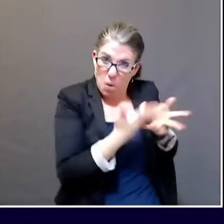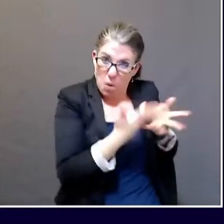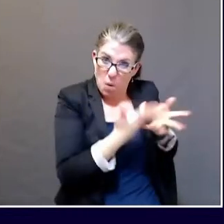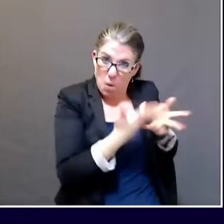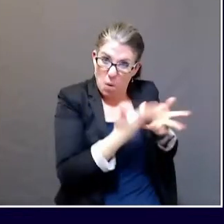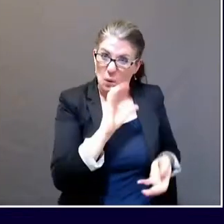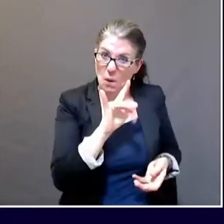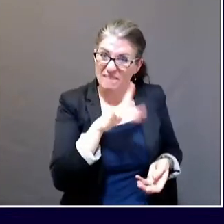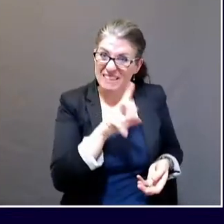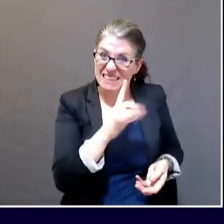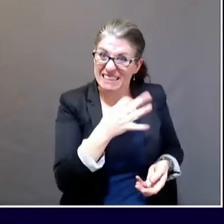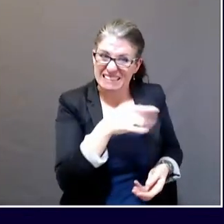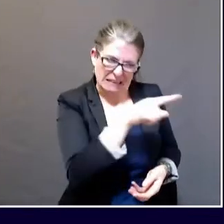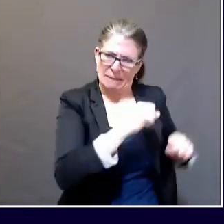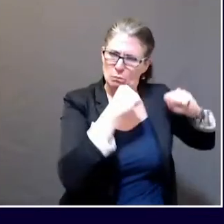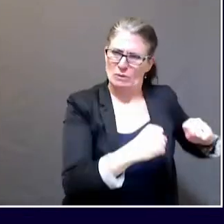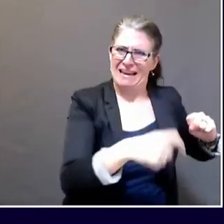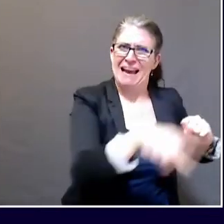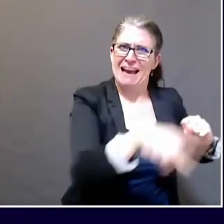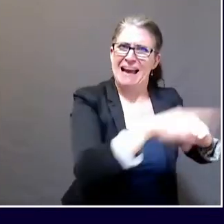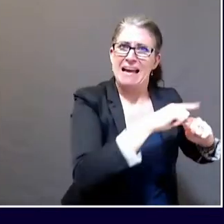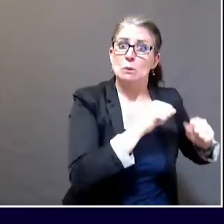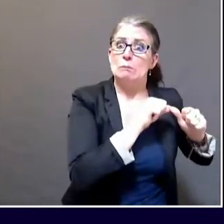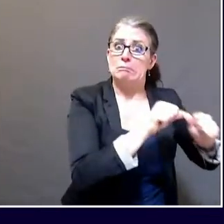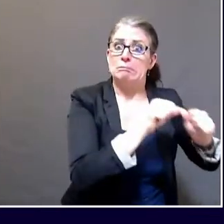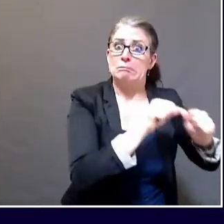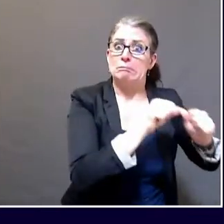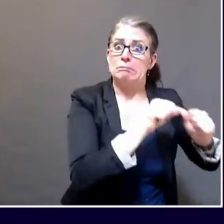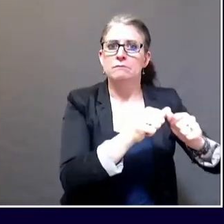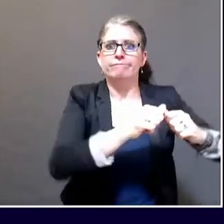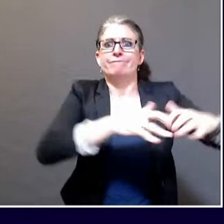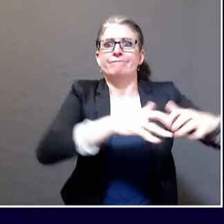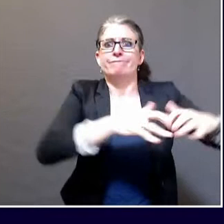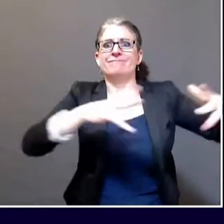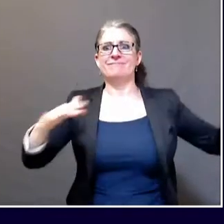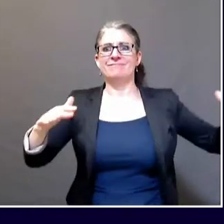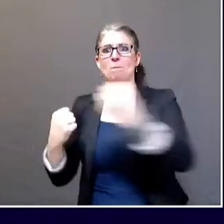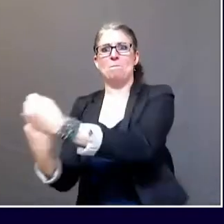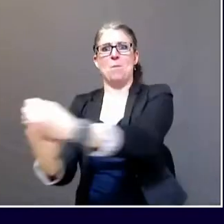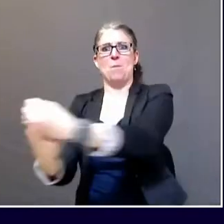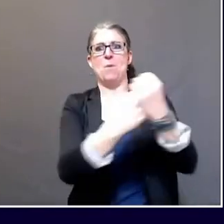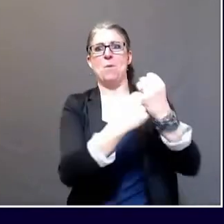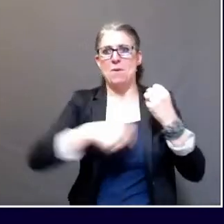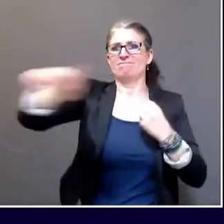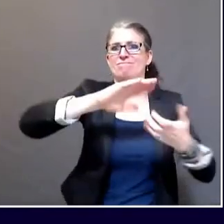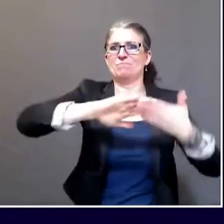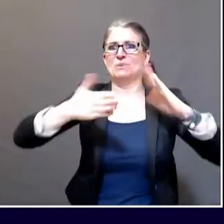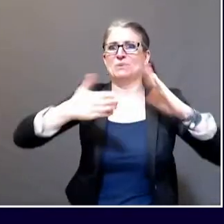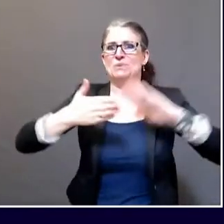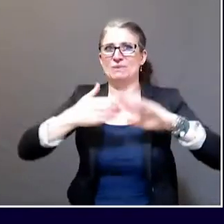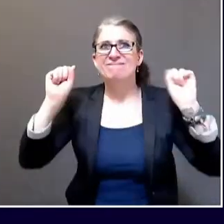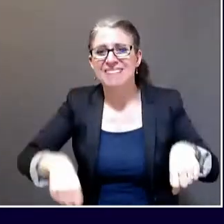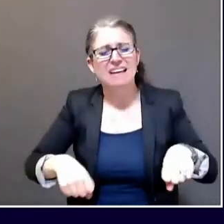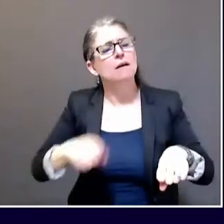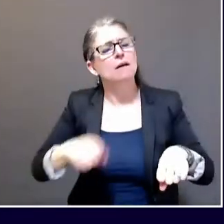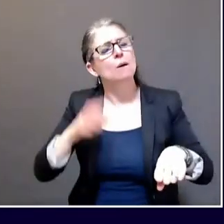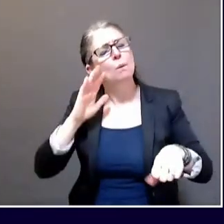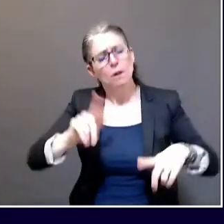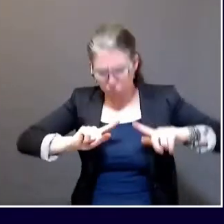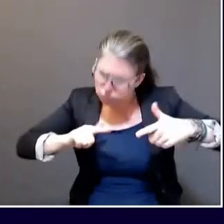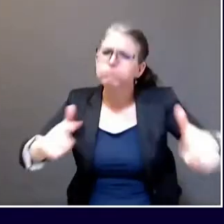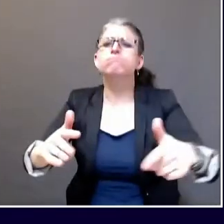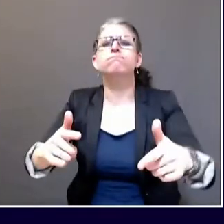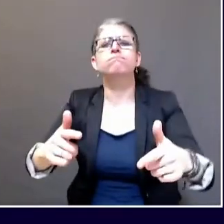work our way through it. As Governor Mills has said, we'll get to everybody and we'll get to them as soon as possible. We just ask a little bit of patience. This